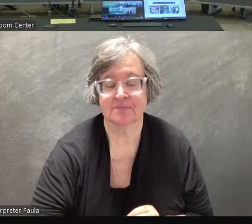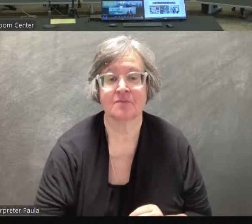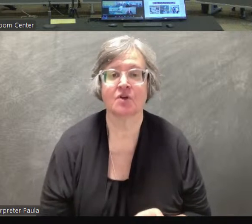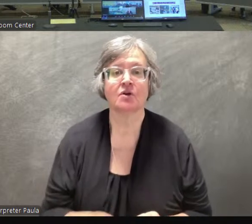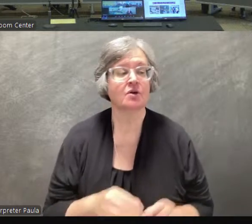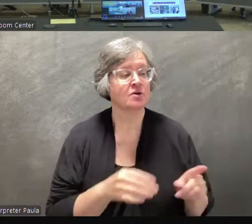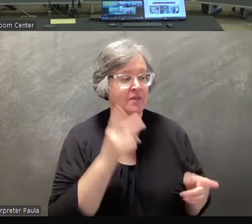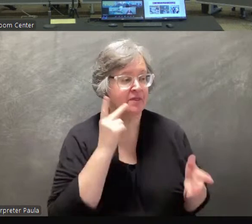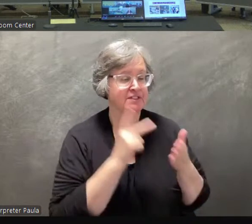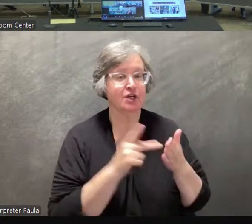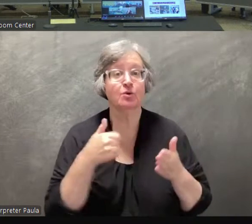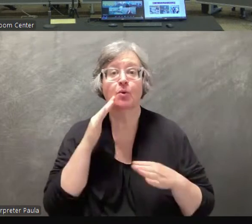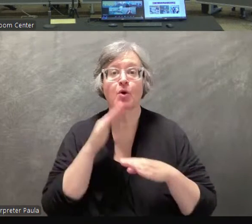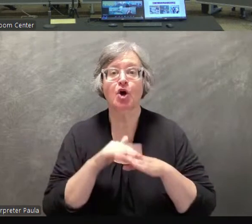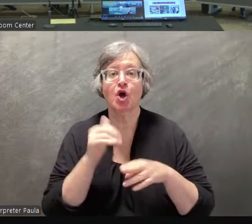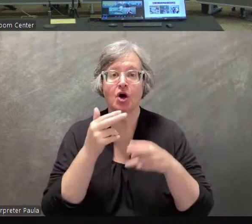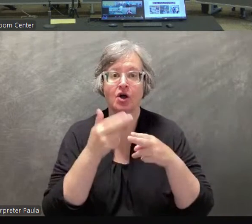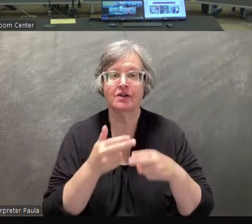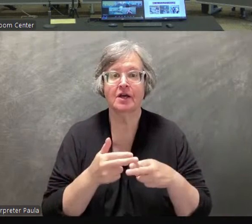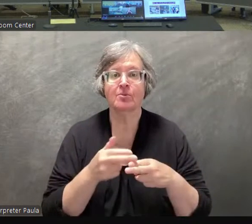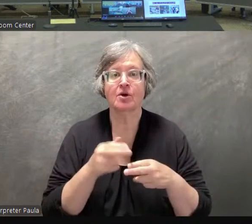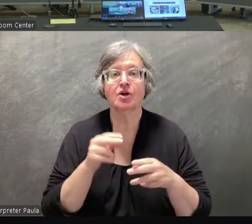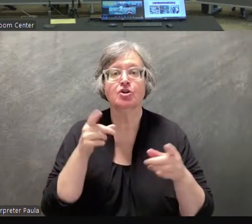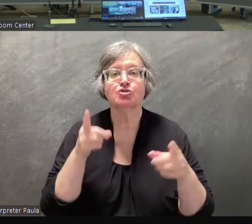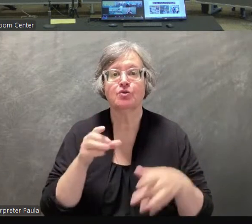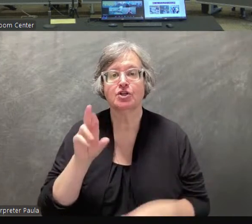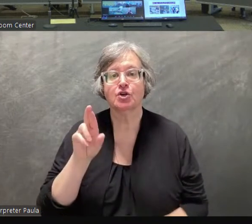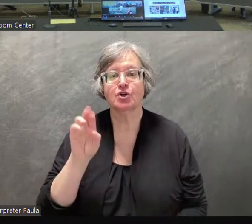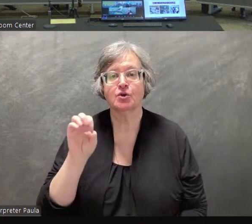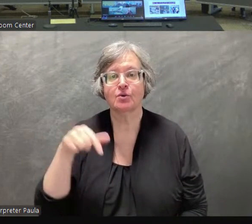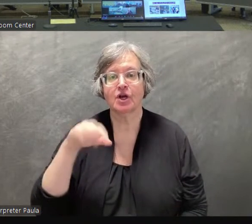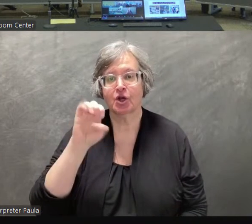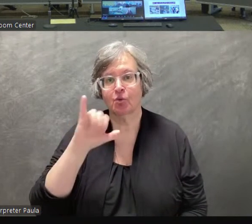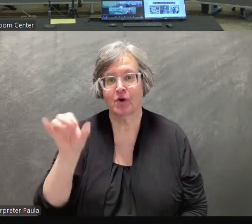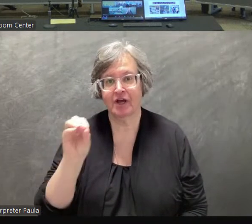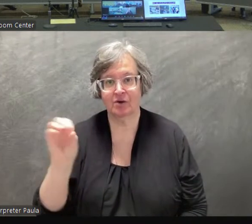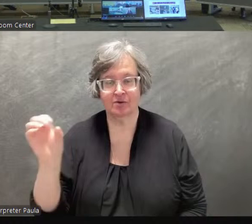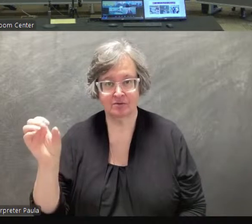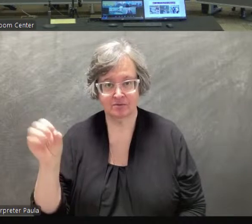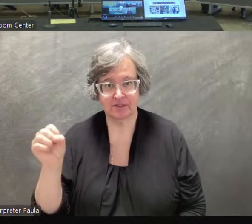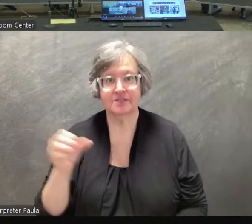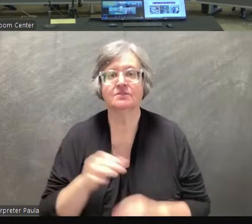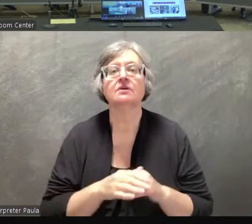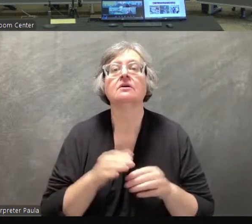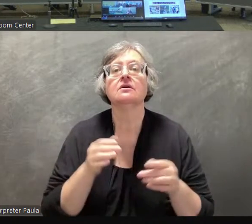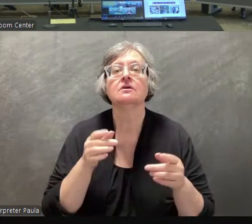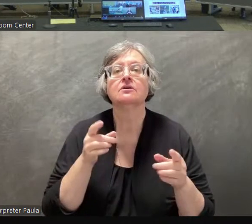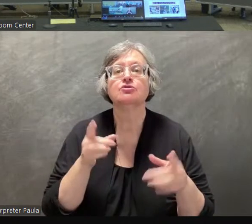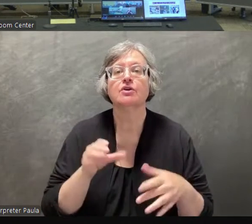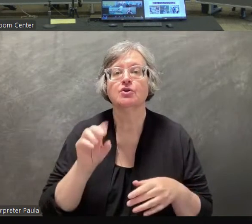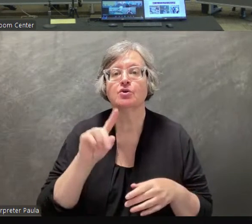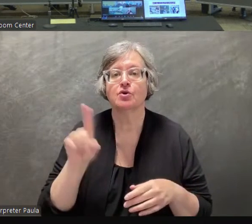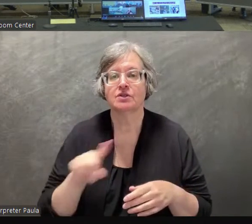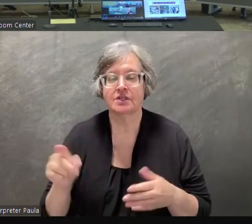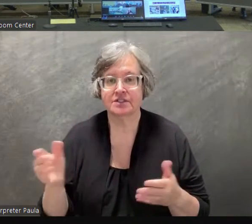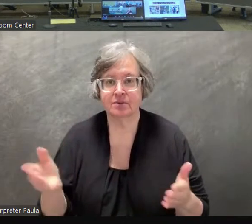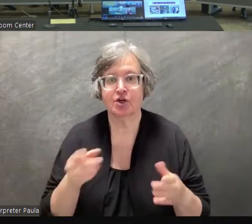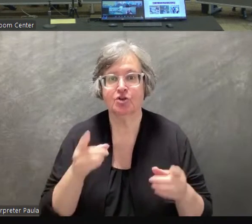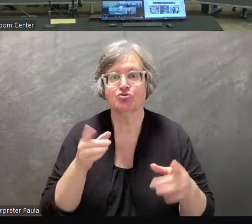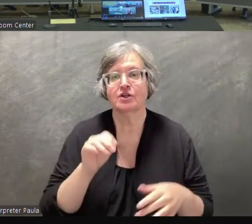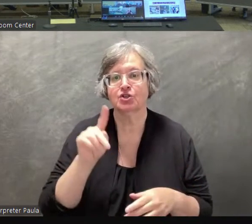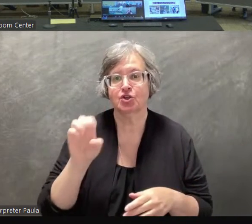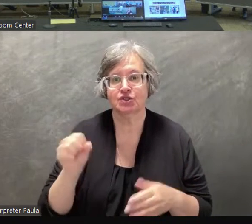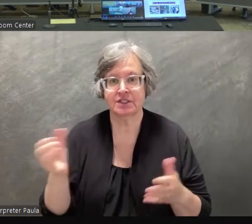We'll call the roll. Director Raquel, Present. Director Ortiz, Here. Chairman Barclay, Here. Director Jakes,